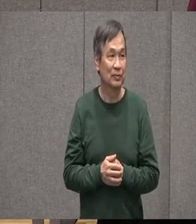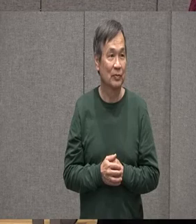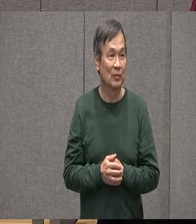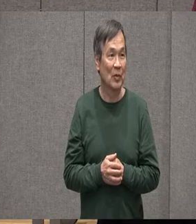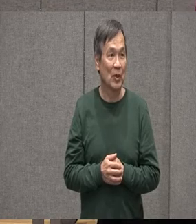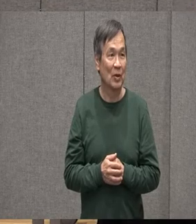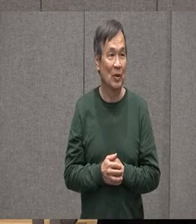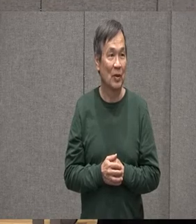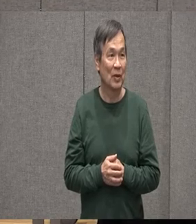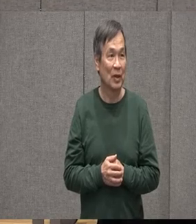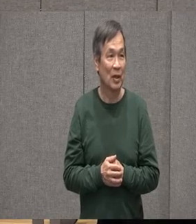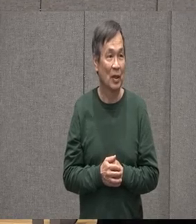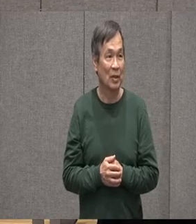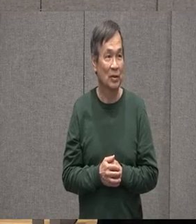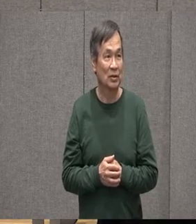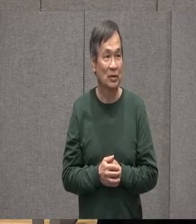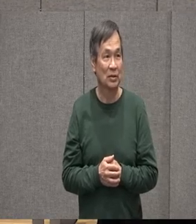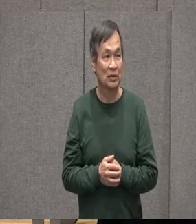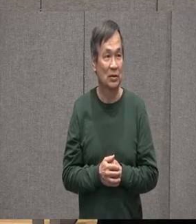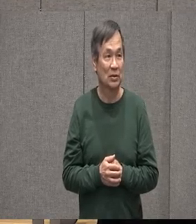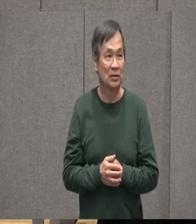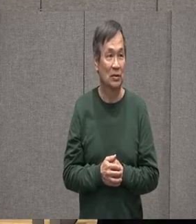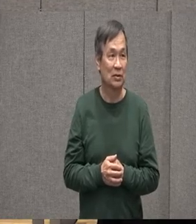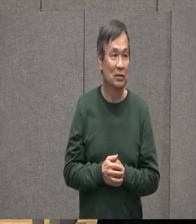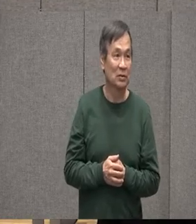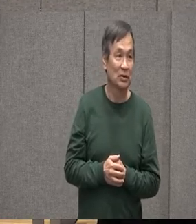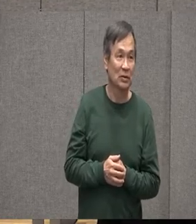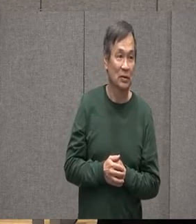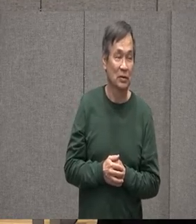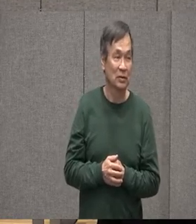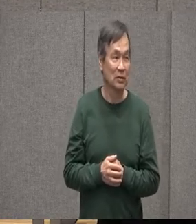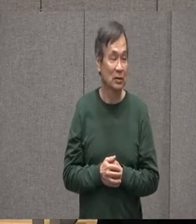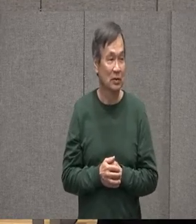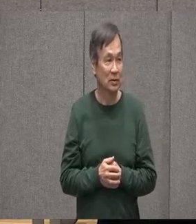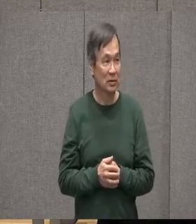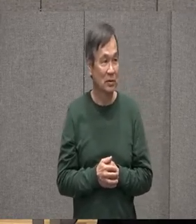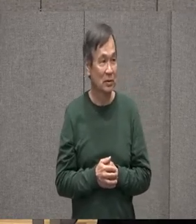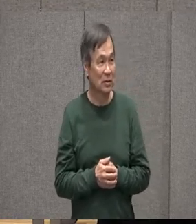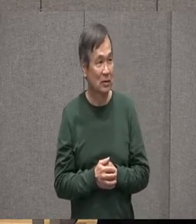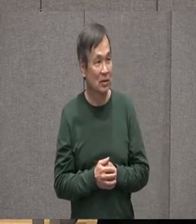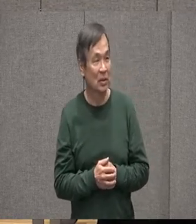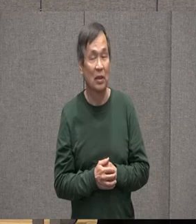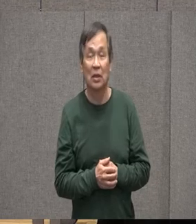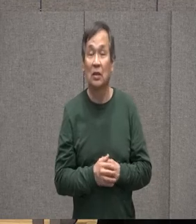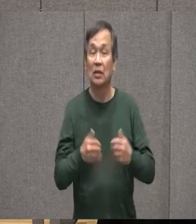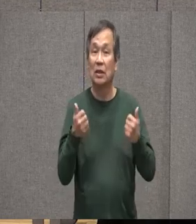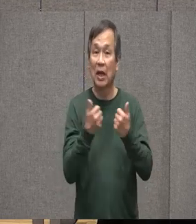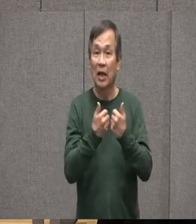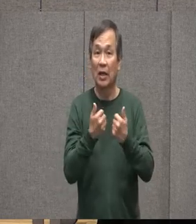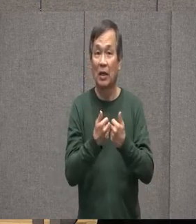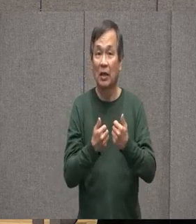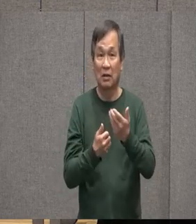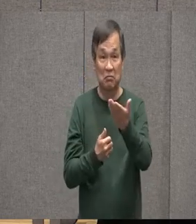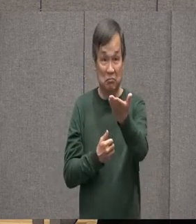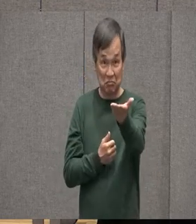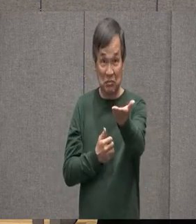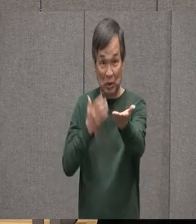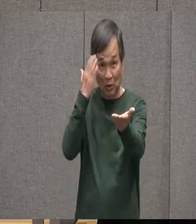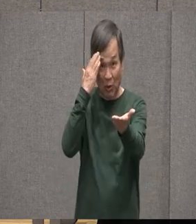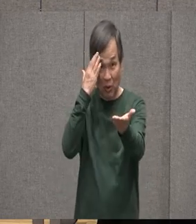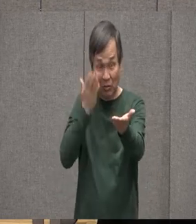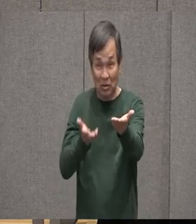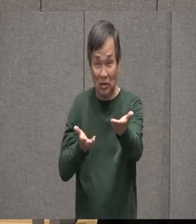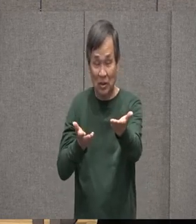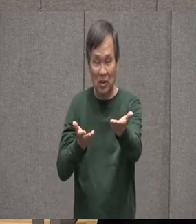Lift it up. We'll just get these out of the way for right now. So the game we're going to play might be a game that you're familiar